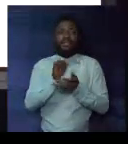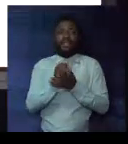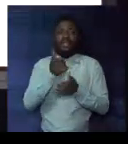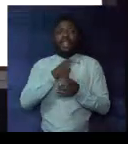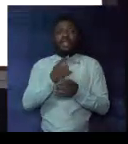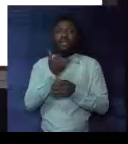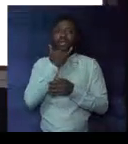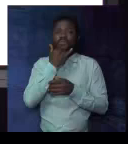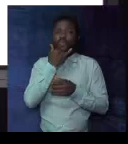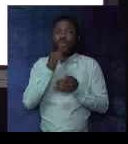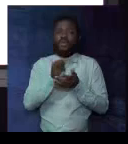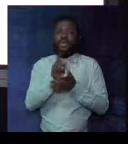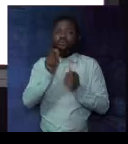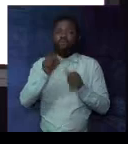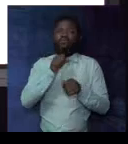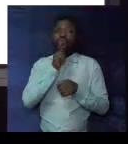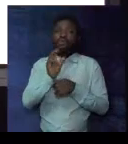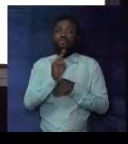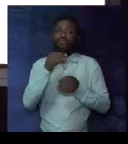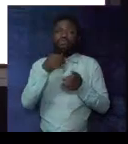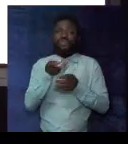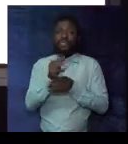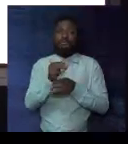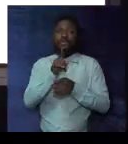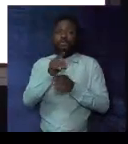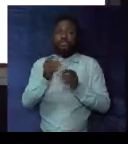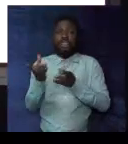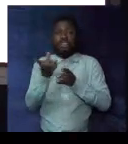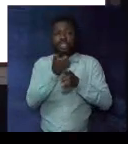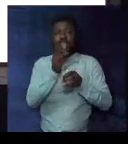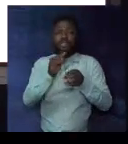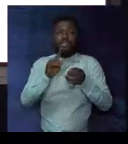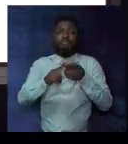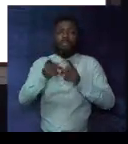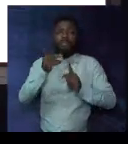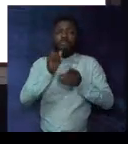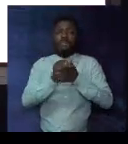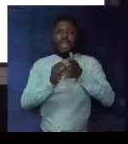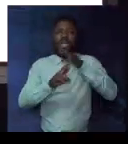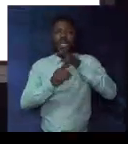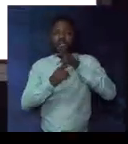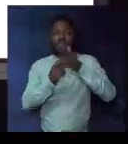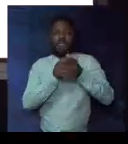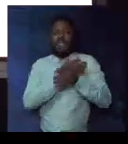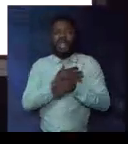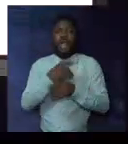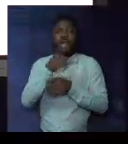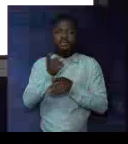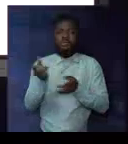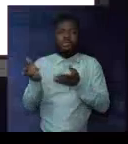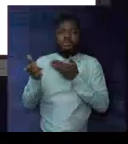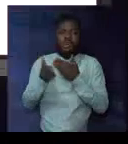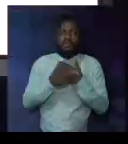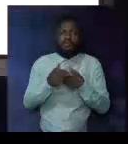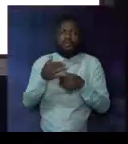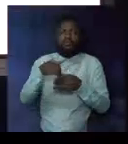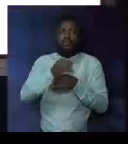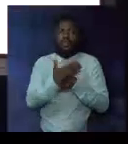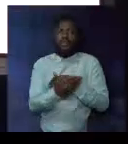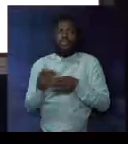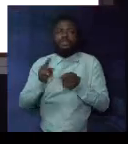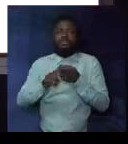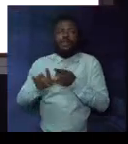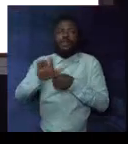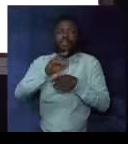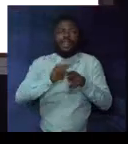you discovered any fault and you could no longer use them, then you take them to those that will repair those things and you restore